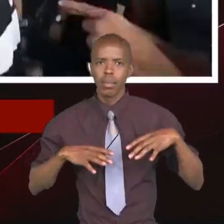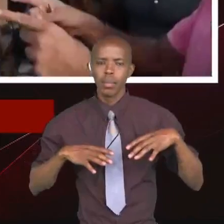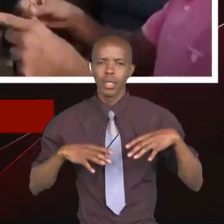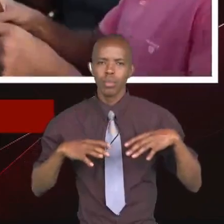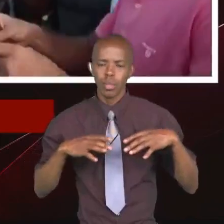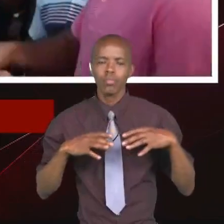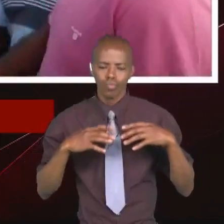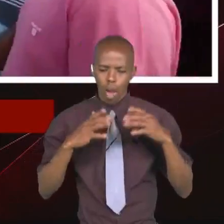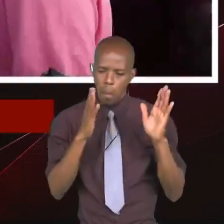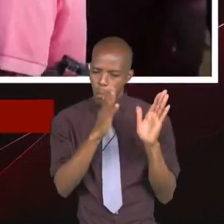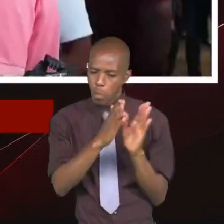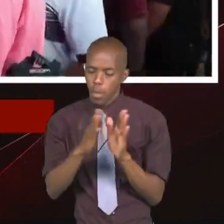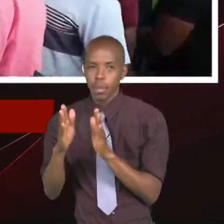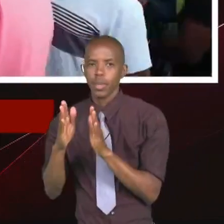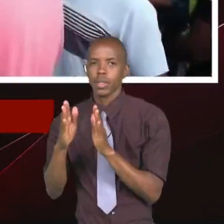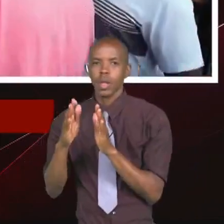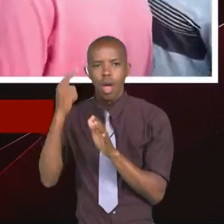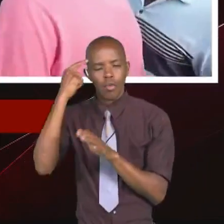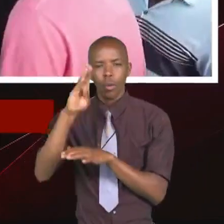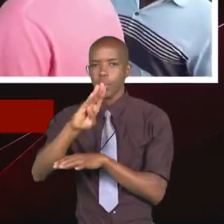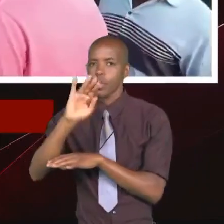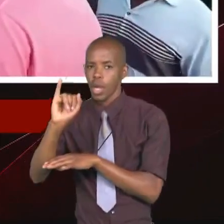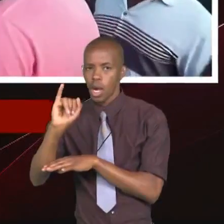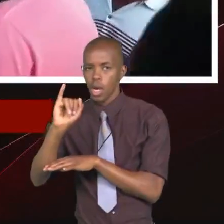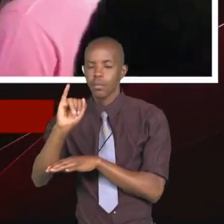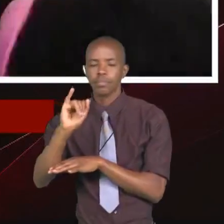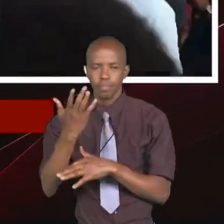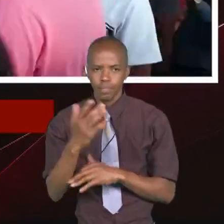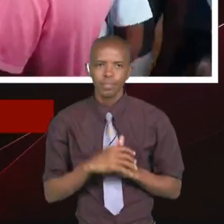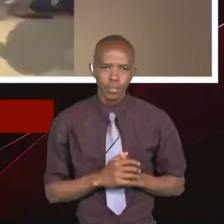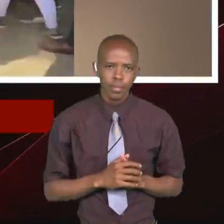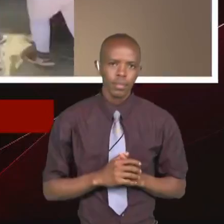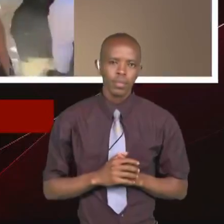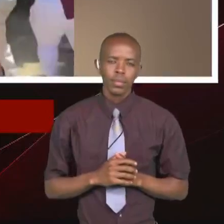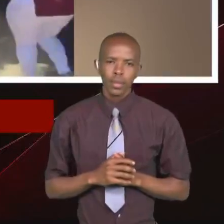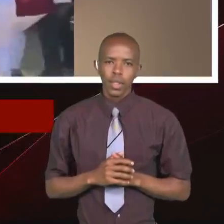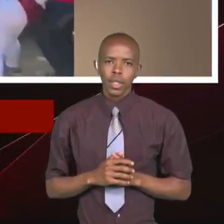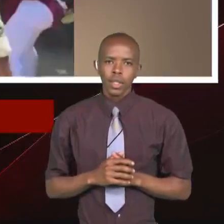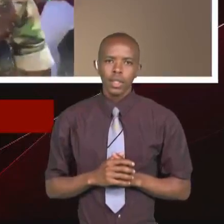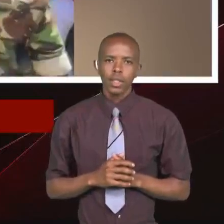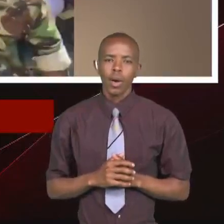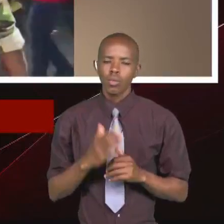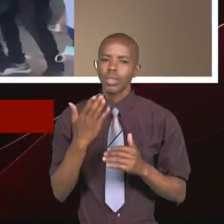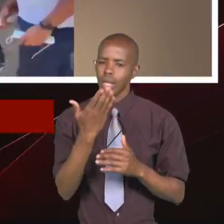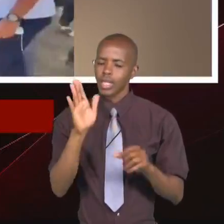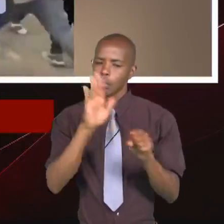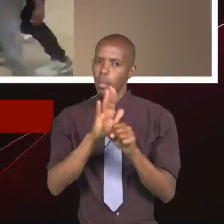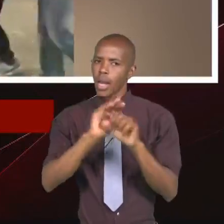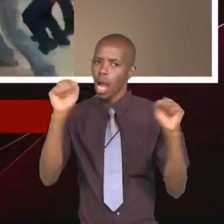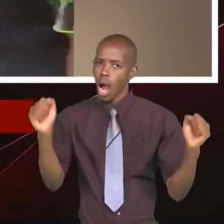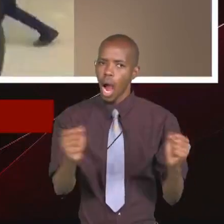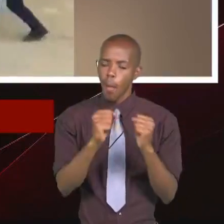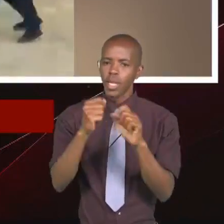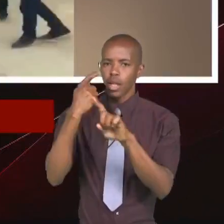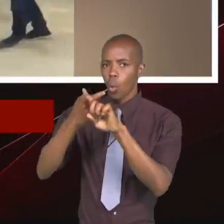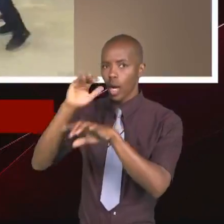just yet, you know. So there was that at play. There was the fact that too much just happened at Msambweni